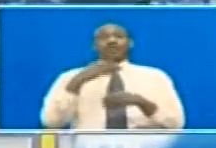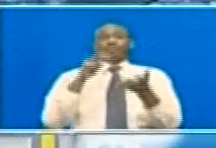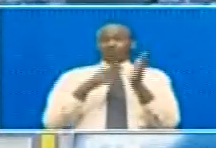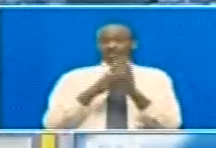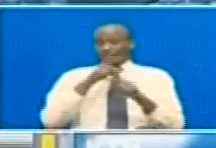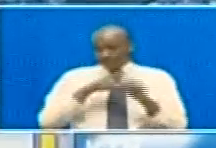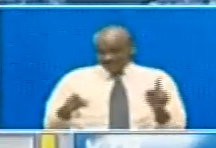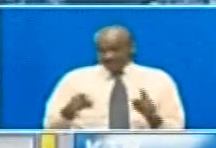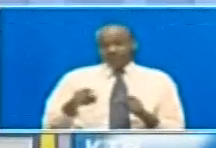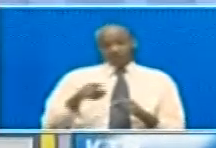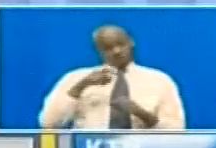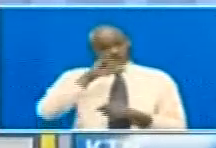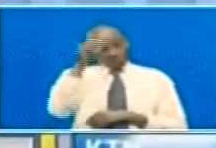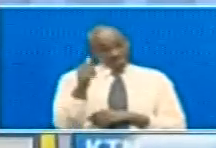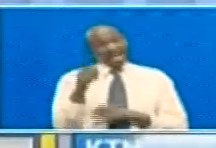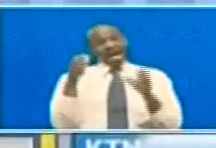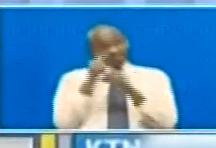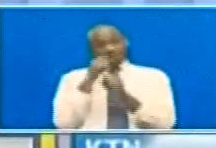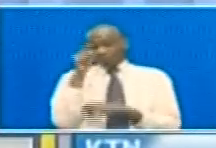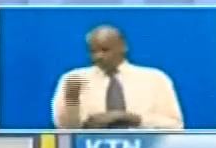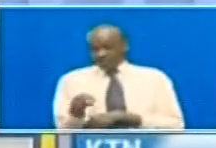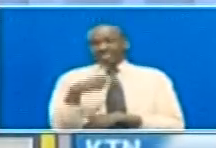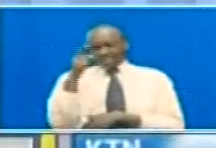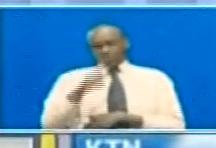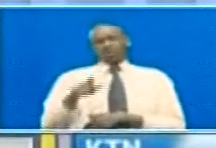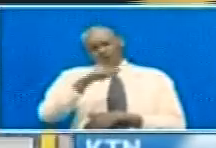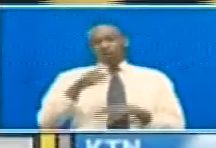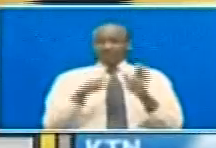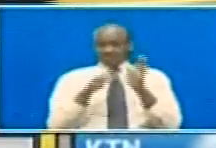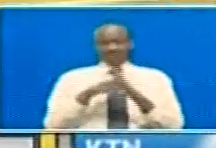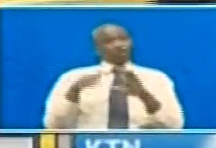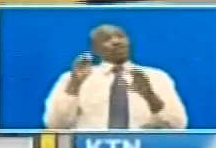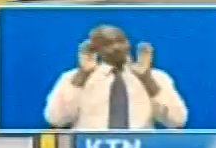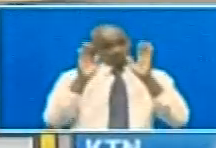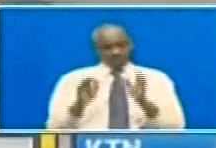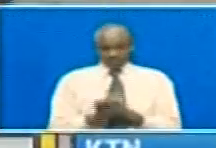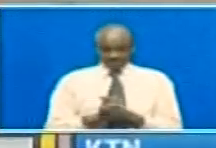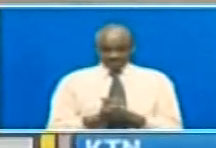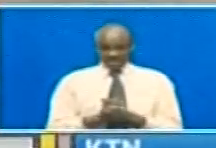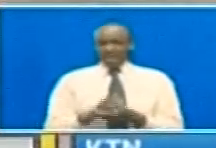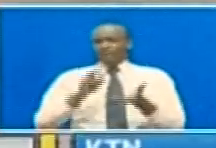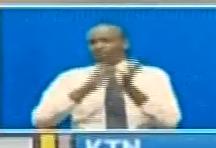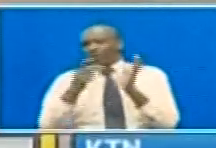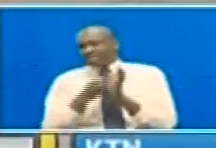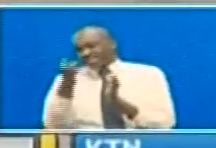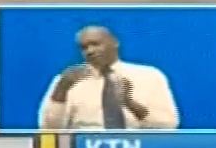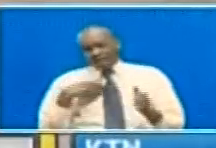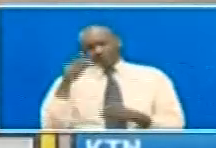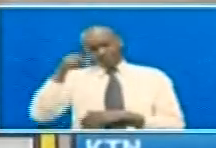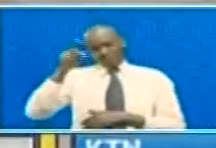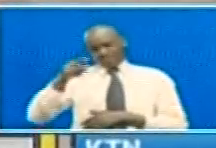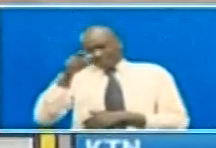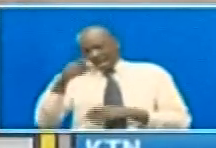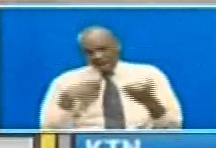the Jubilee administration, with the aim of ensuring local participation. So far, projects categorized under the PPP